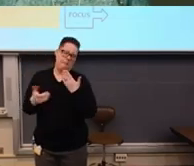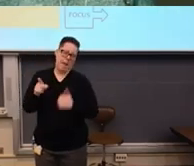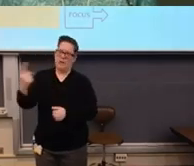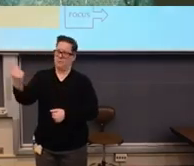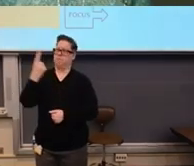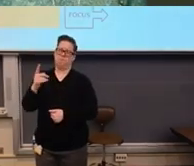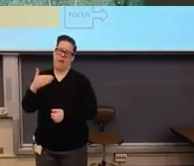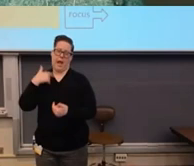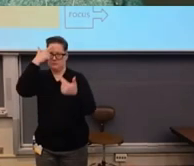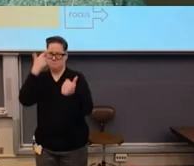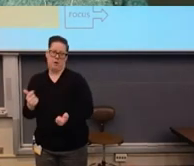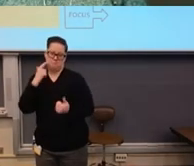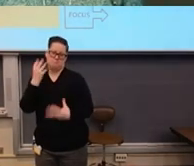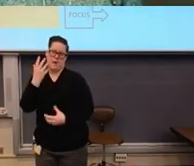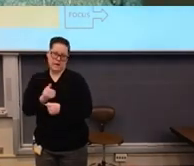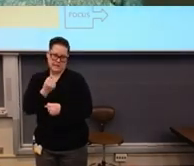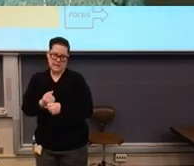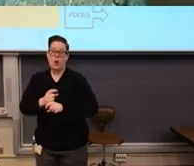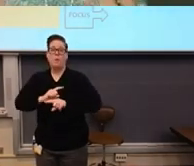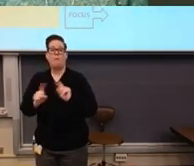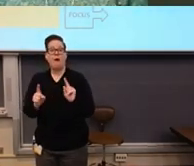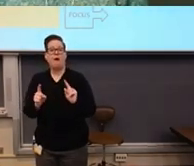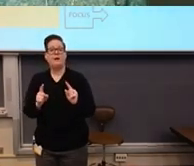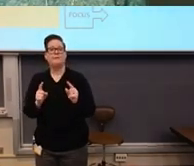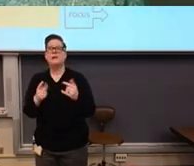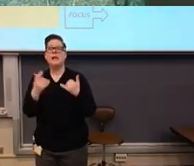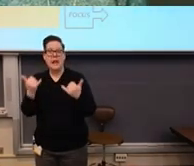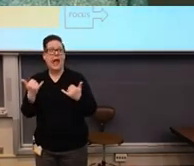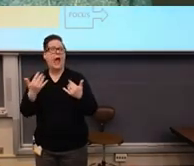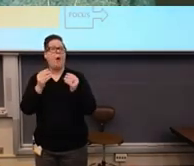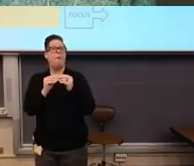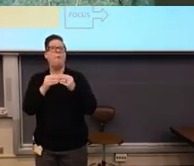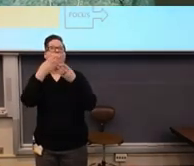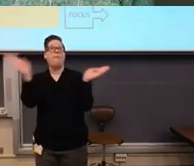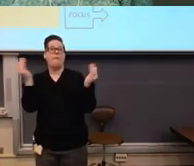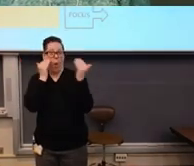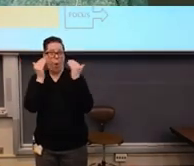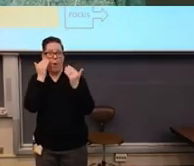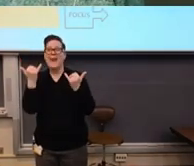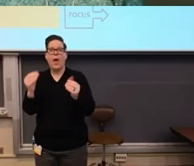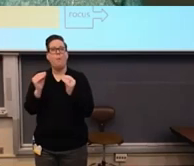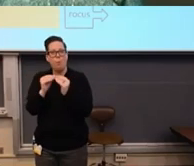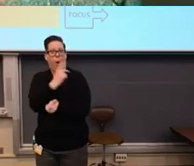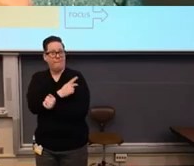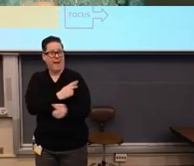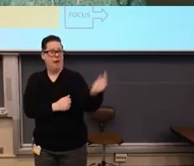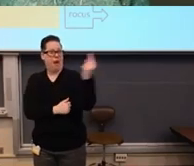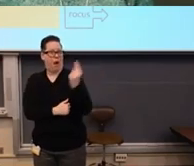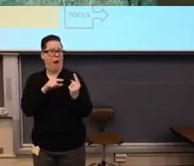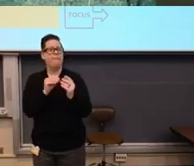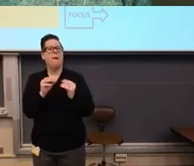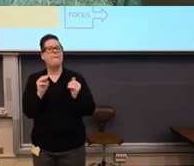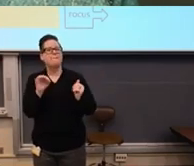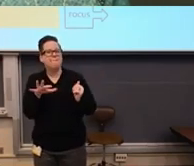years. But fortunately, because of all of the public awareness, we're seeing a lot more mild cognitive impairment. So we can have a